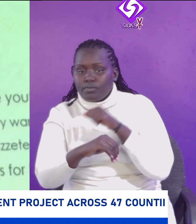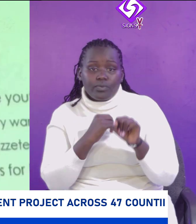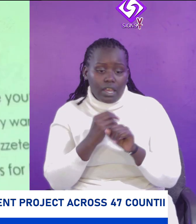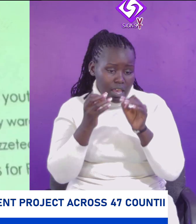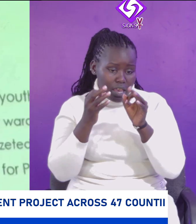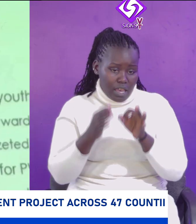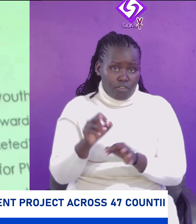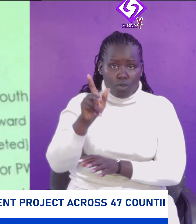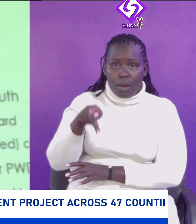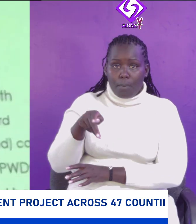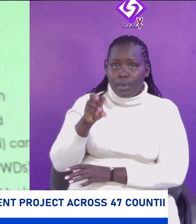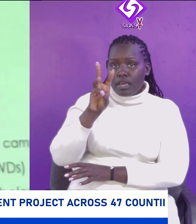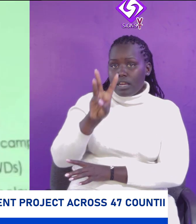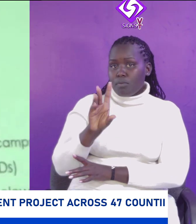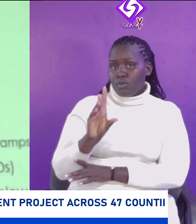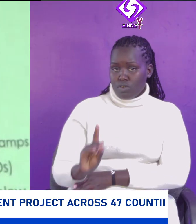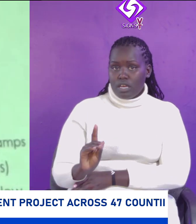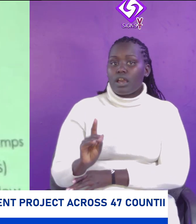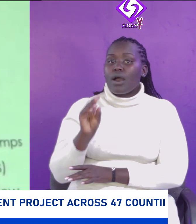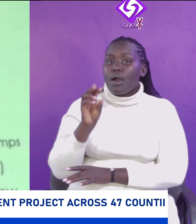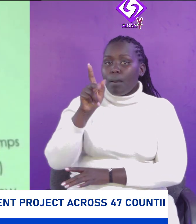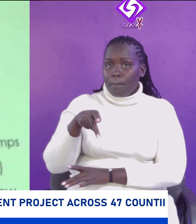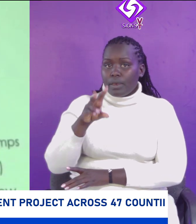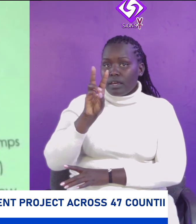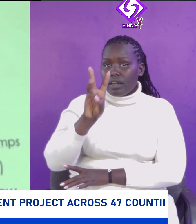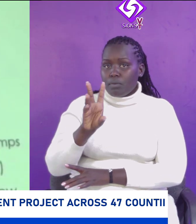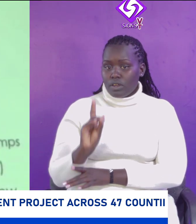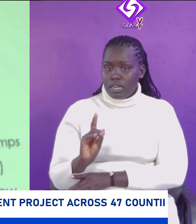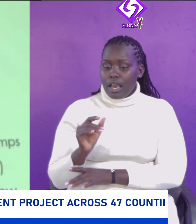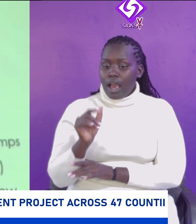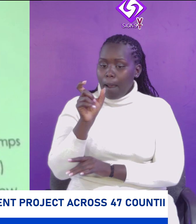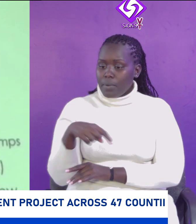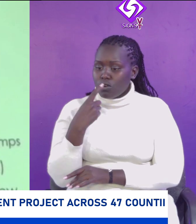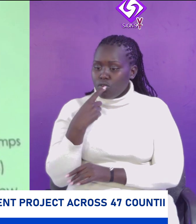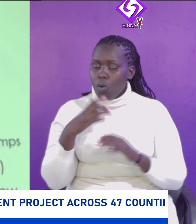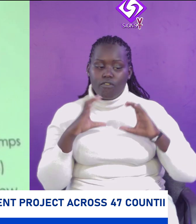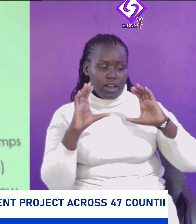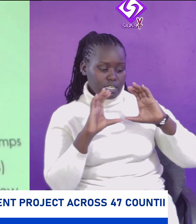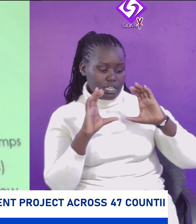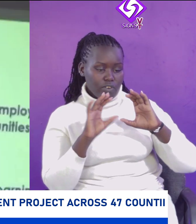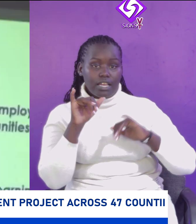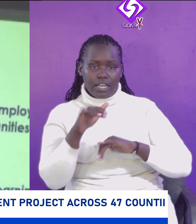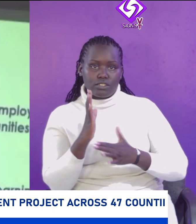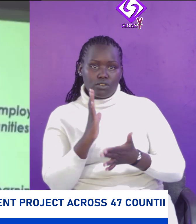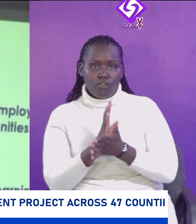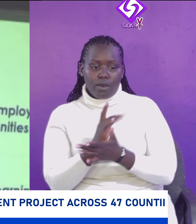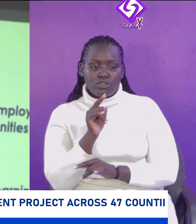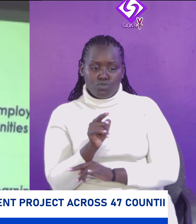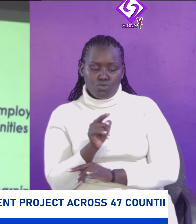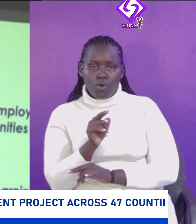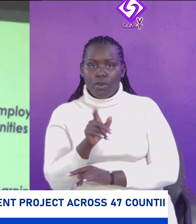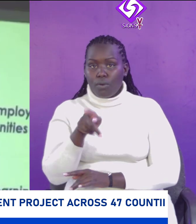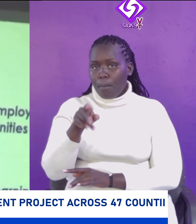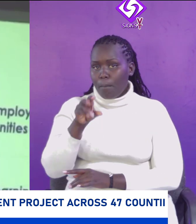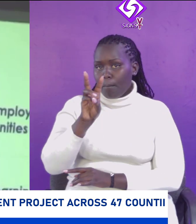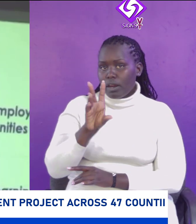a PWD, now PWD is that person who has a certificate that you're a PWD, then we will go up to